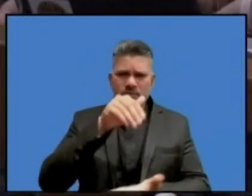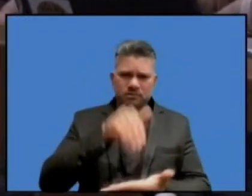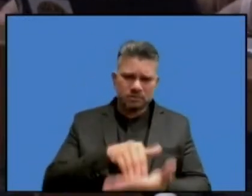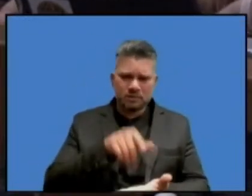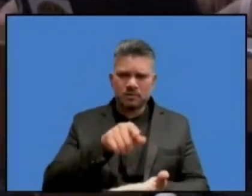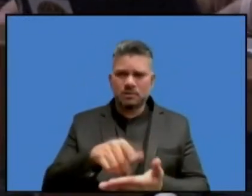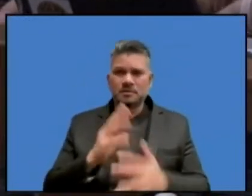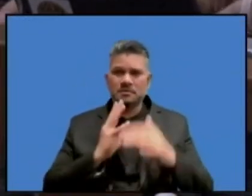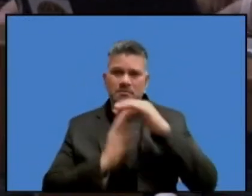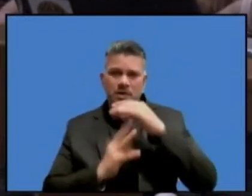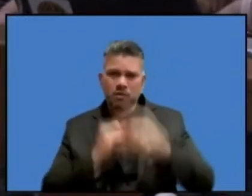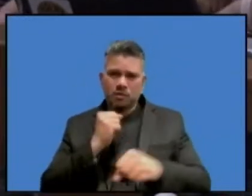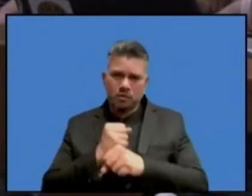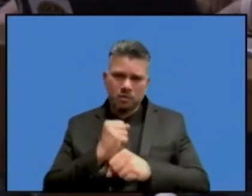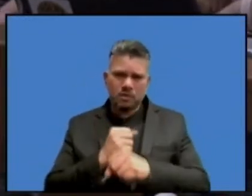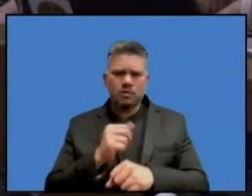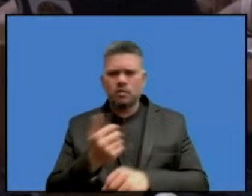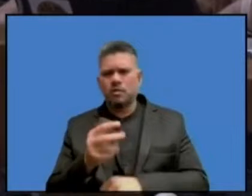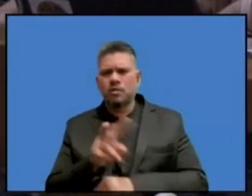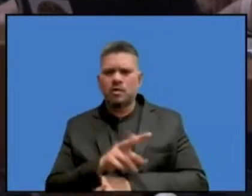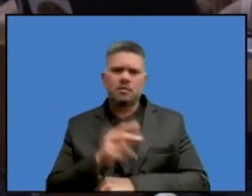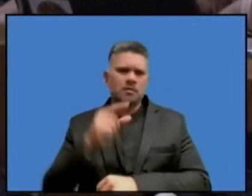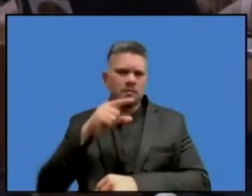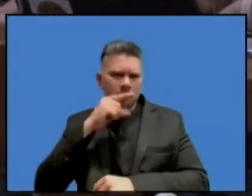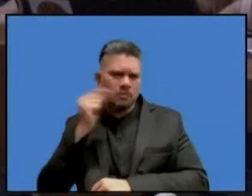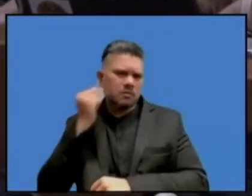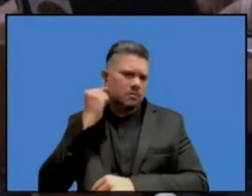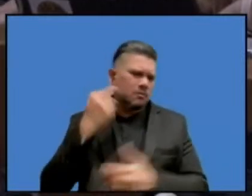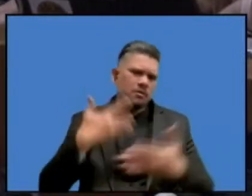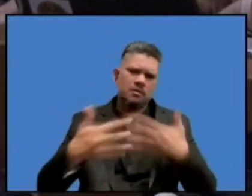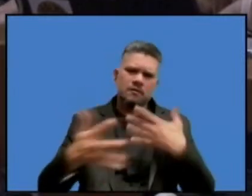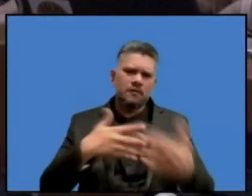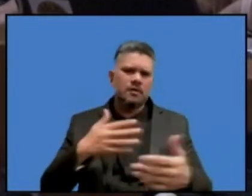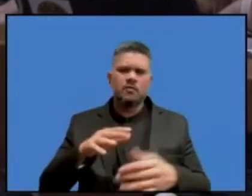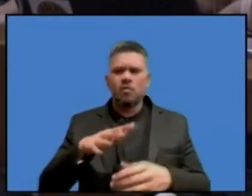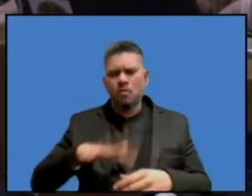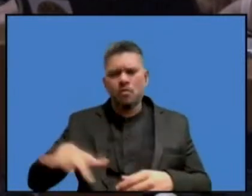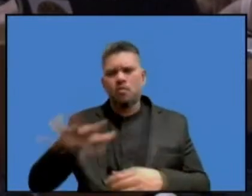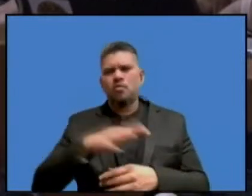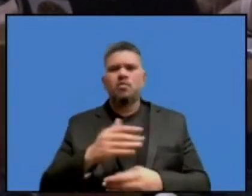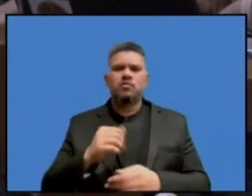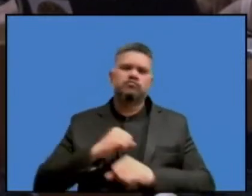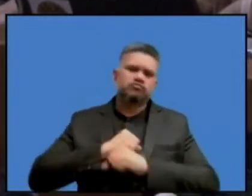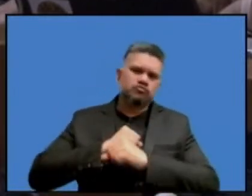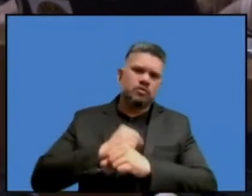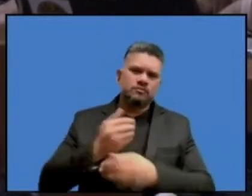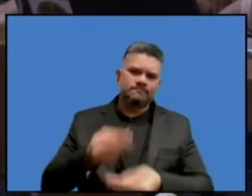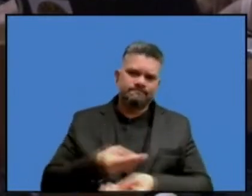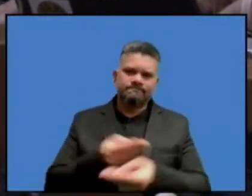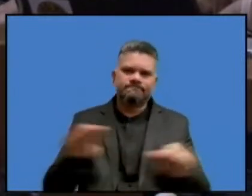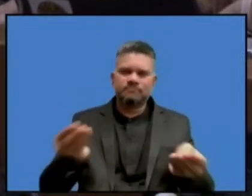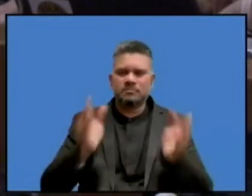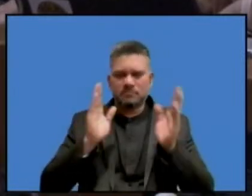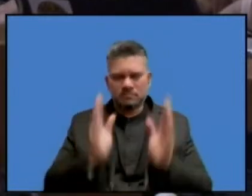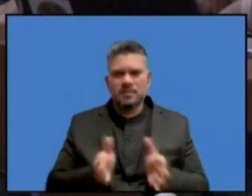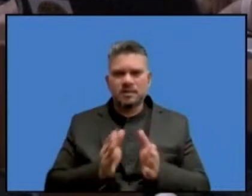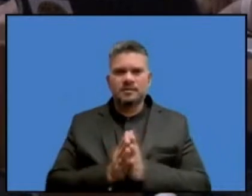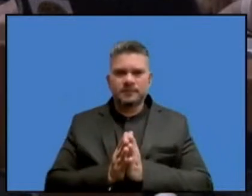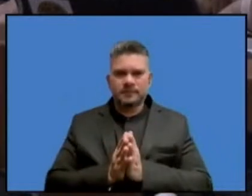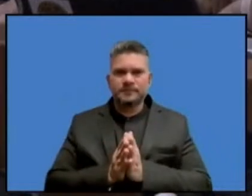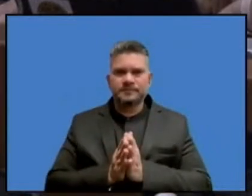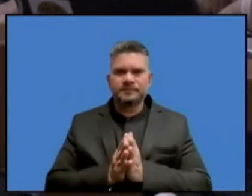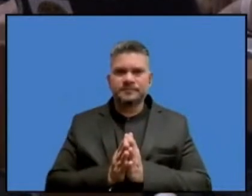gender responsive, accessible, and comprehensive for the protection of all migrant workers regardless of their status.